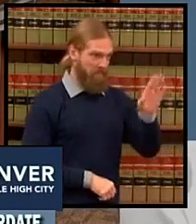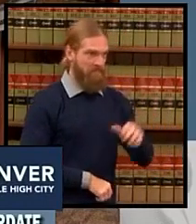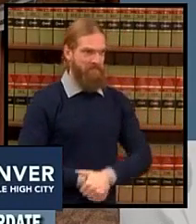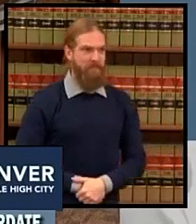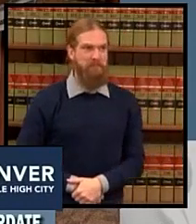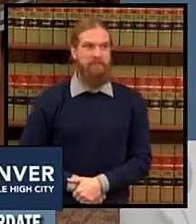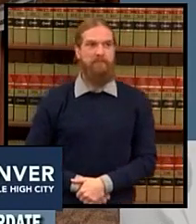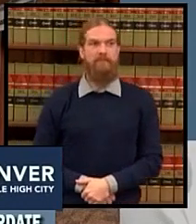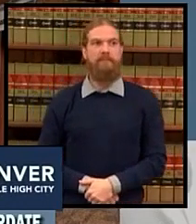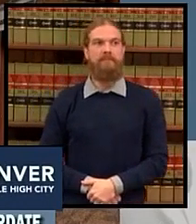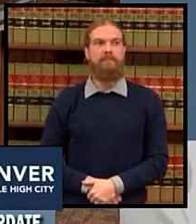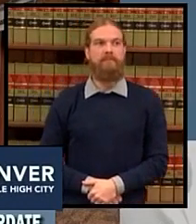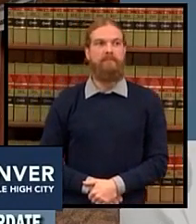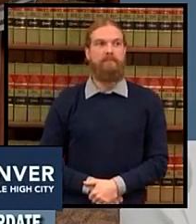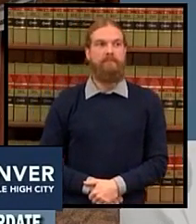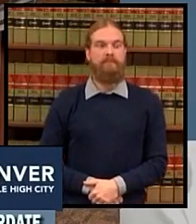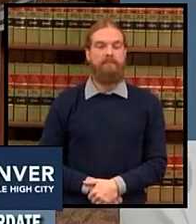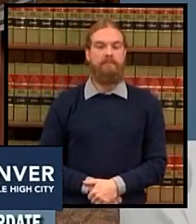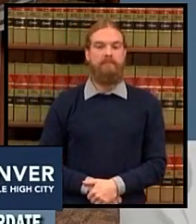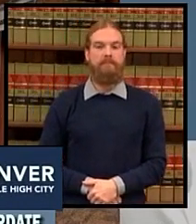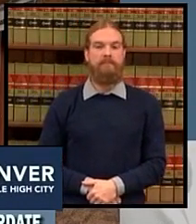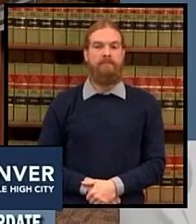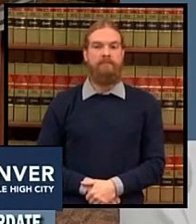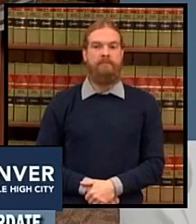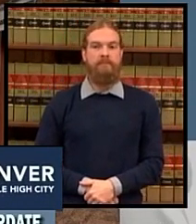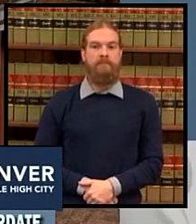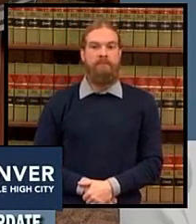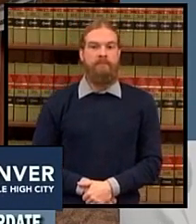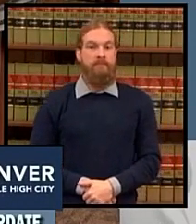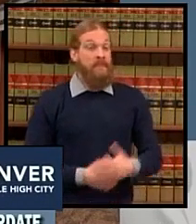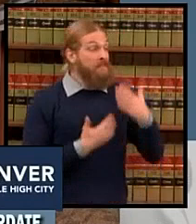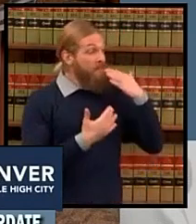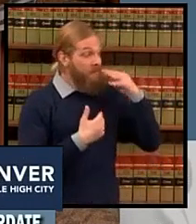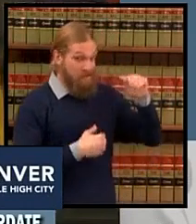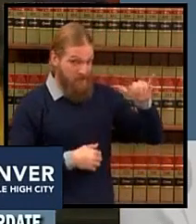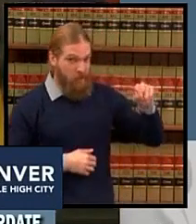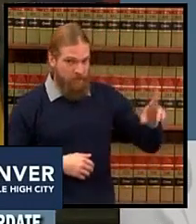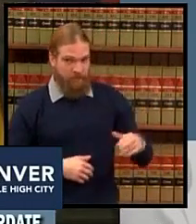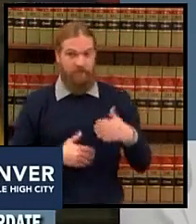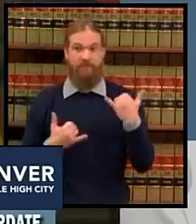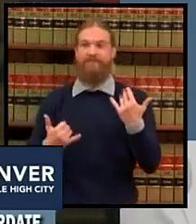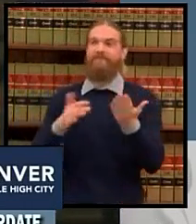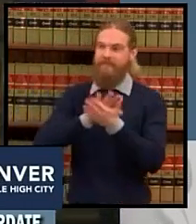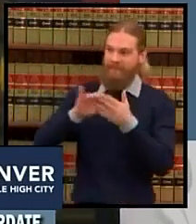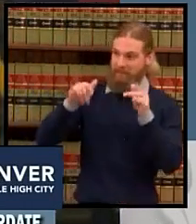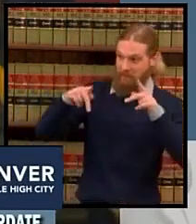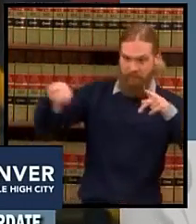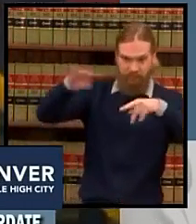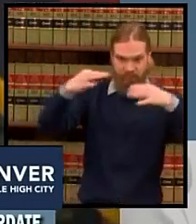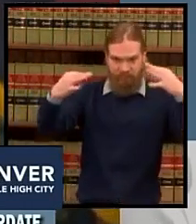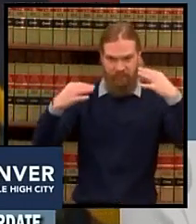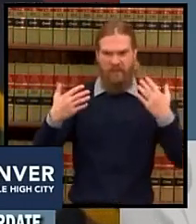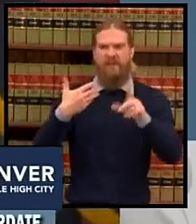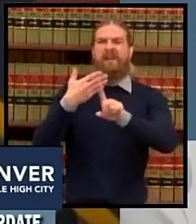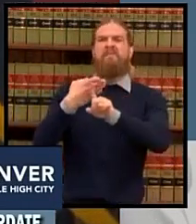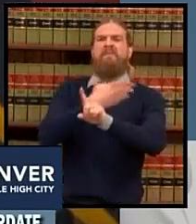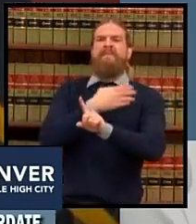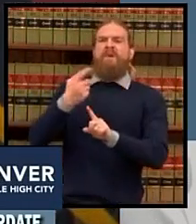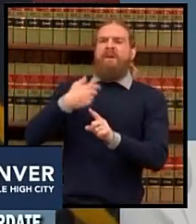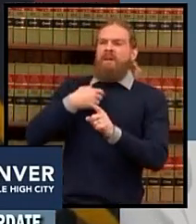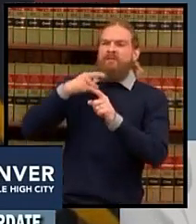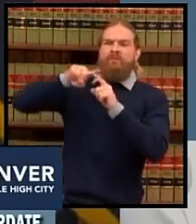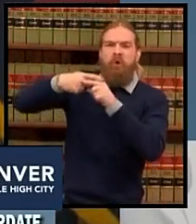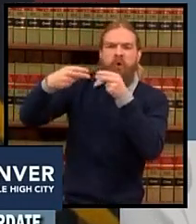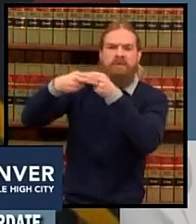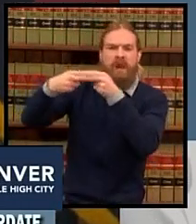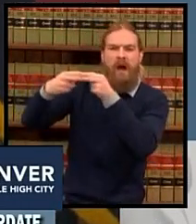Thank you, Mayor. I want to thank everyone who's able to join us this afternoon. Before I jump into the slide deck, I just want to start with a couple of